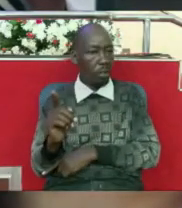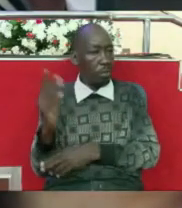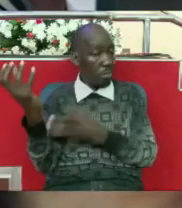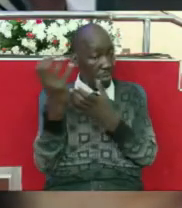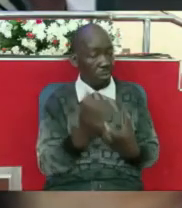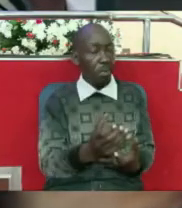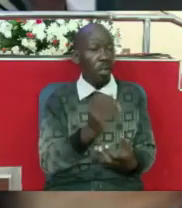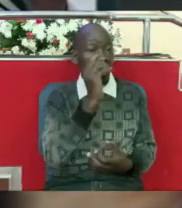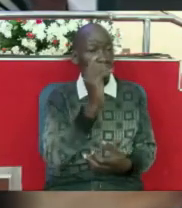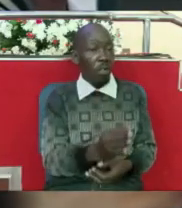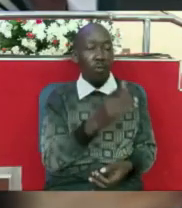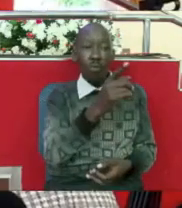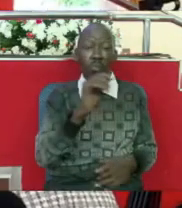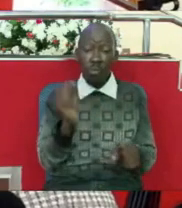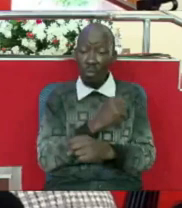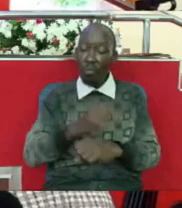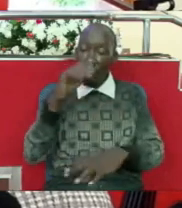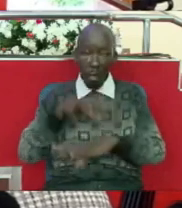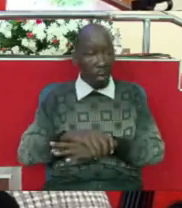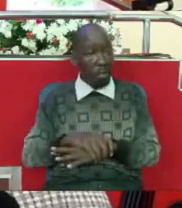And if you couldn't get what you wanted,